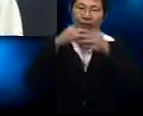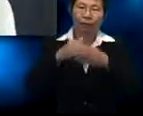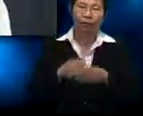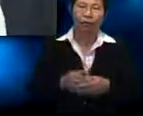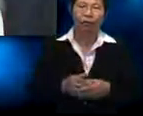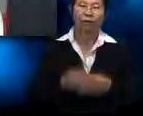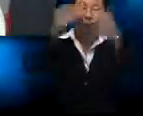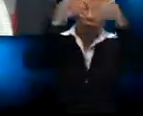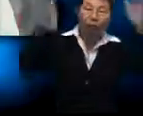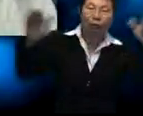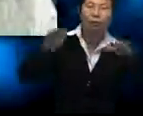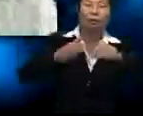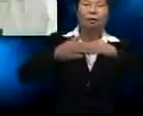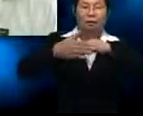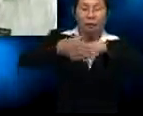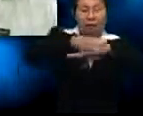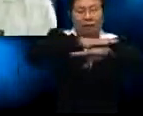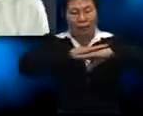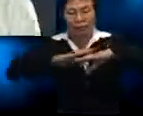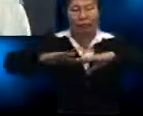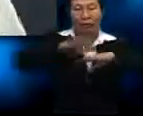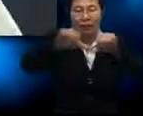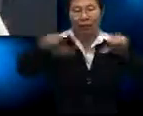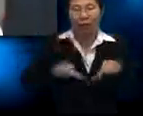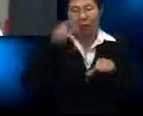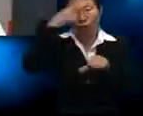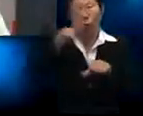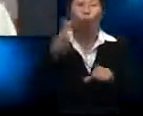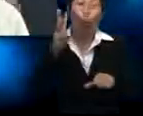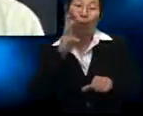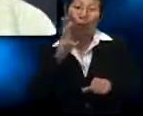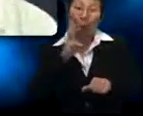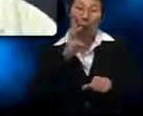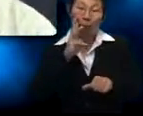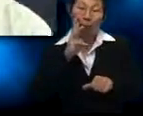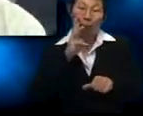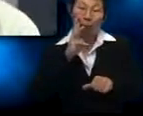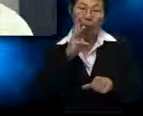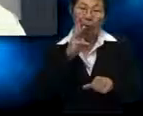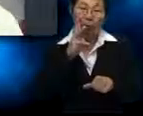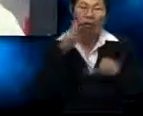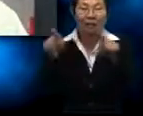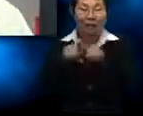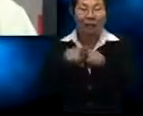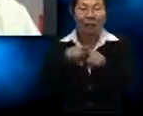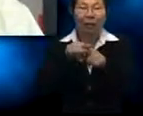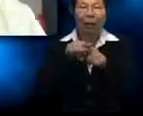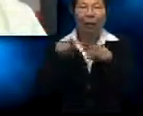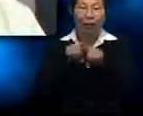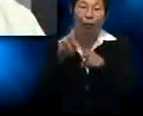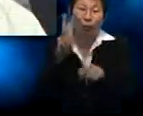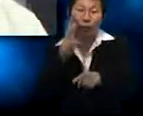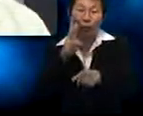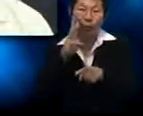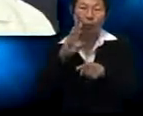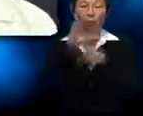minimum surface area. For a volume of liquid, for the same volume,